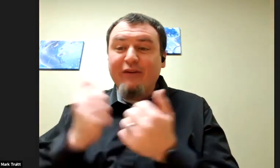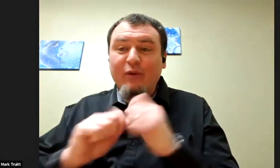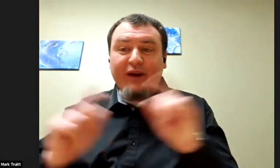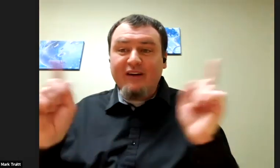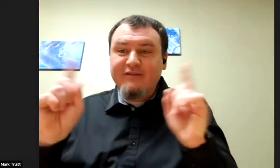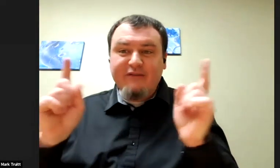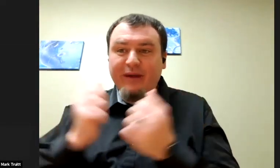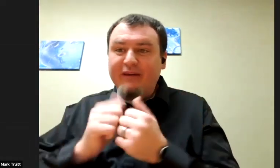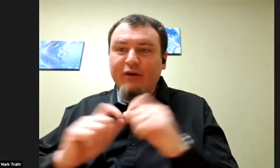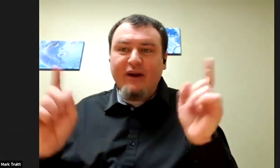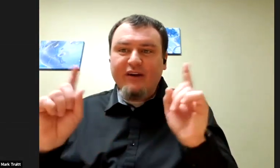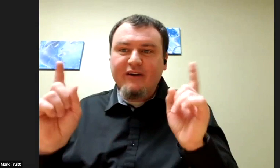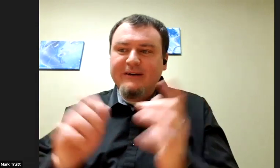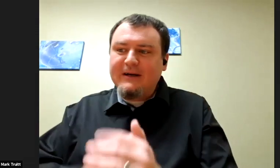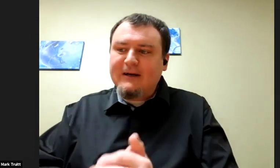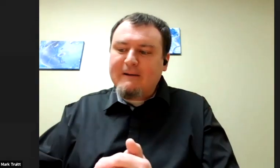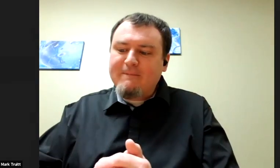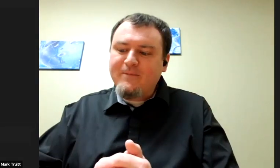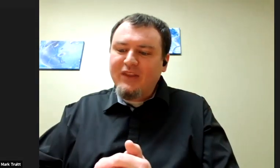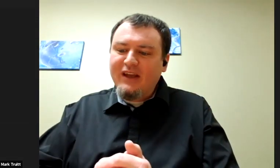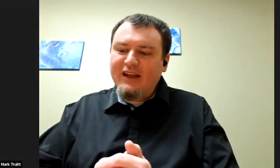know, from everywhere.